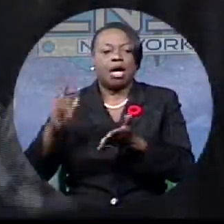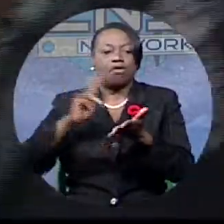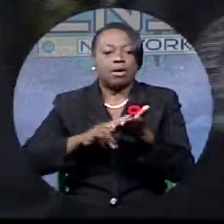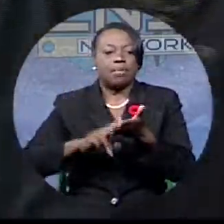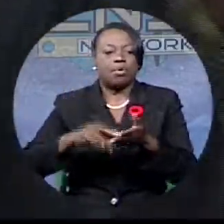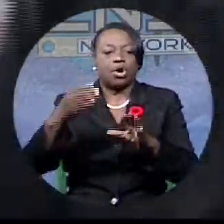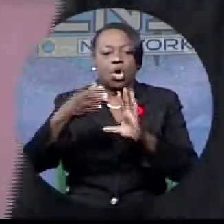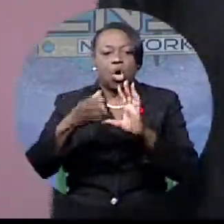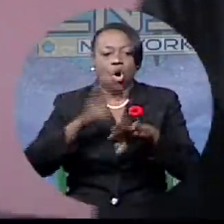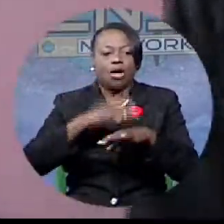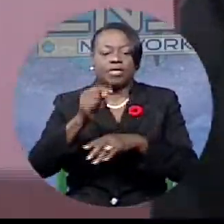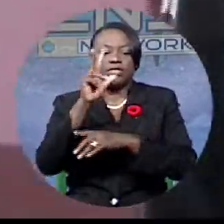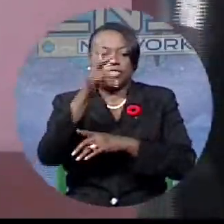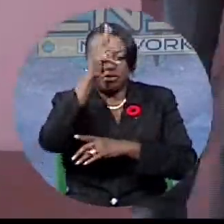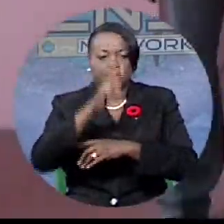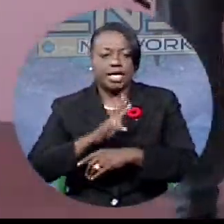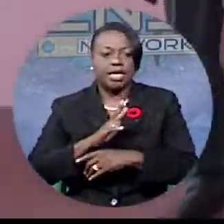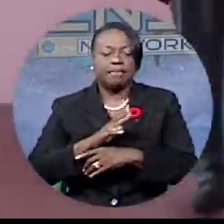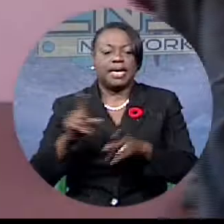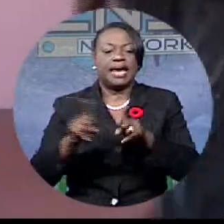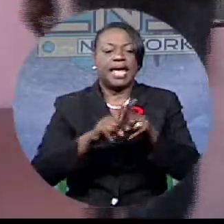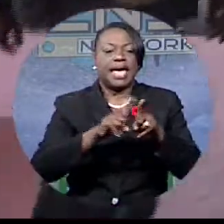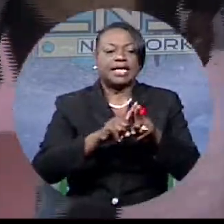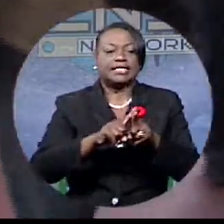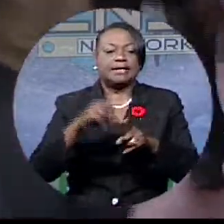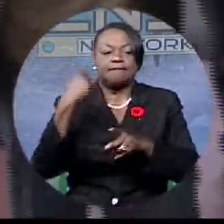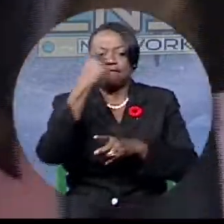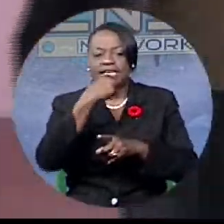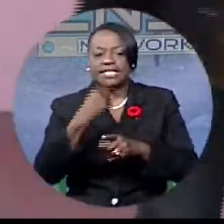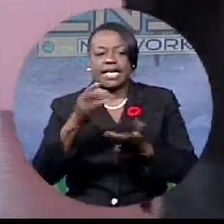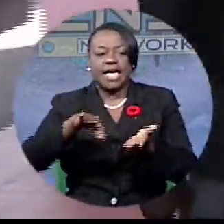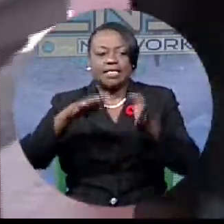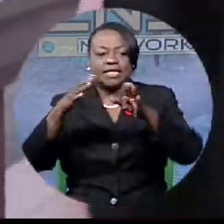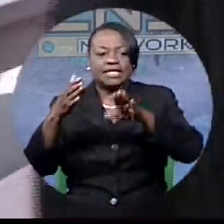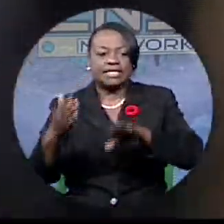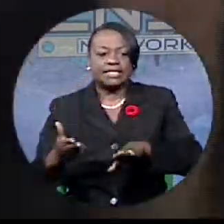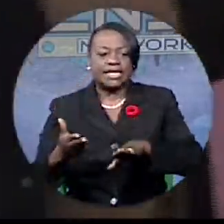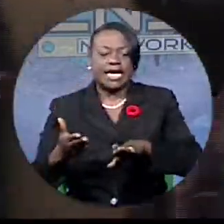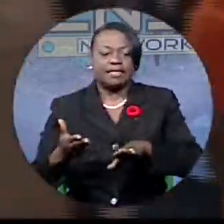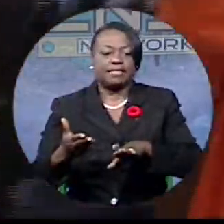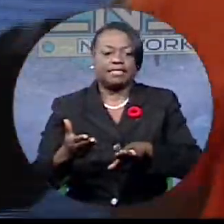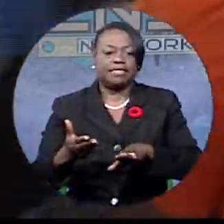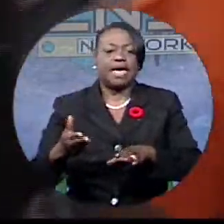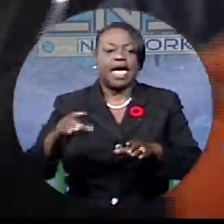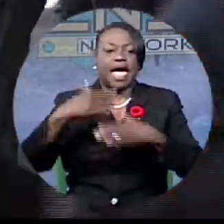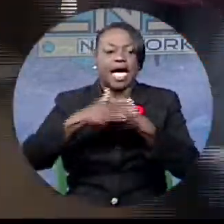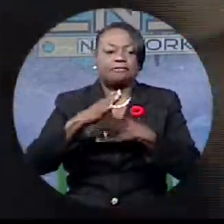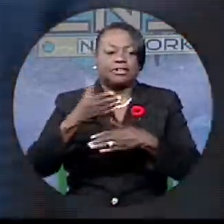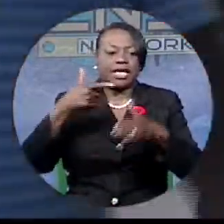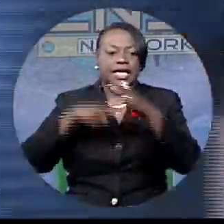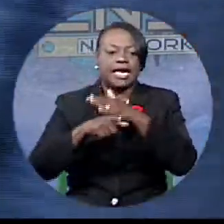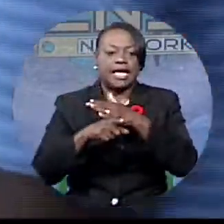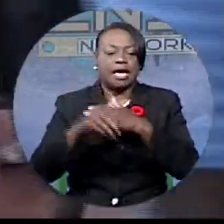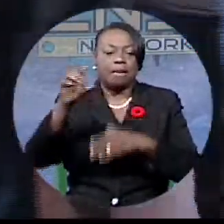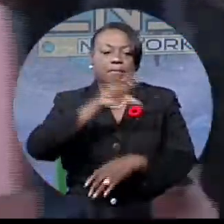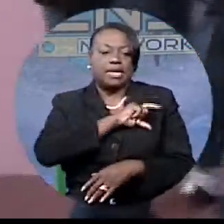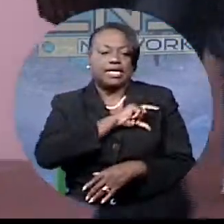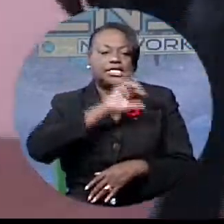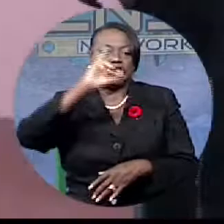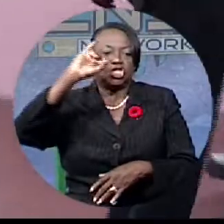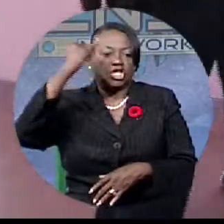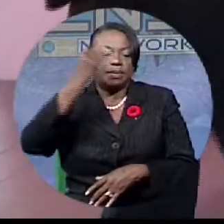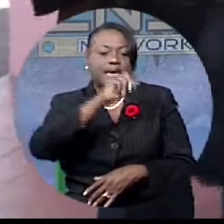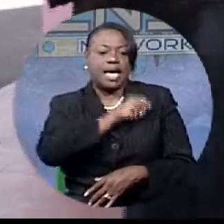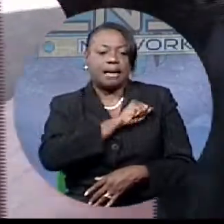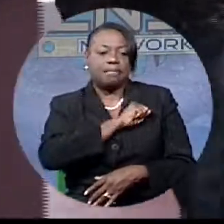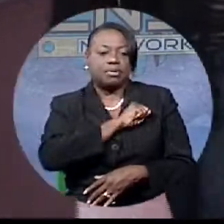Evans, a requirement as they're facing the death penalty for killing police constable Jimmy Ambrose back in 1999. Meantime,